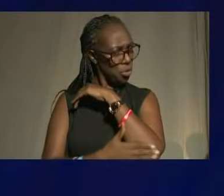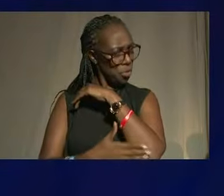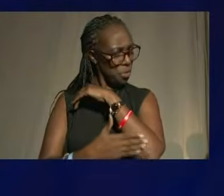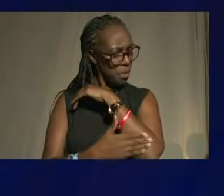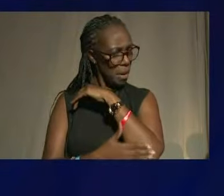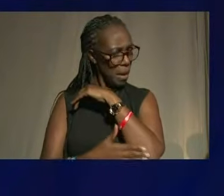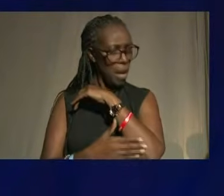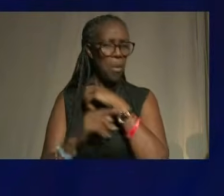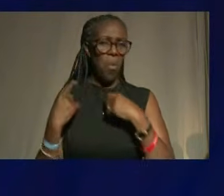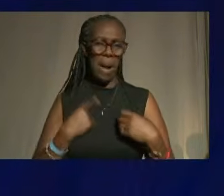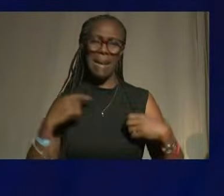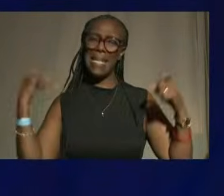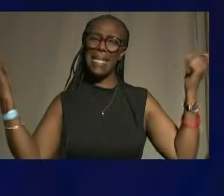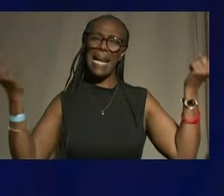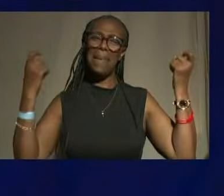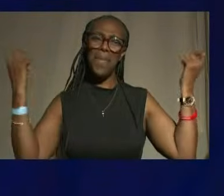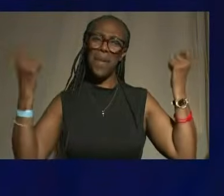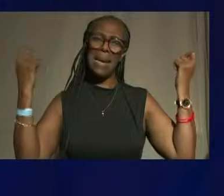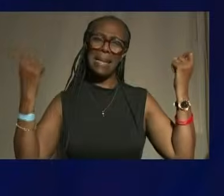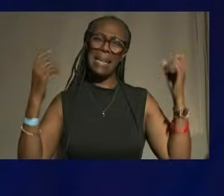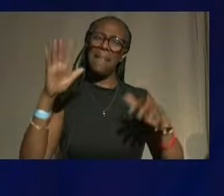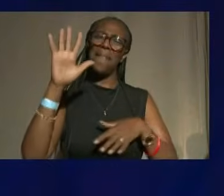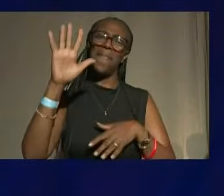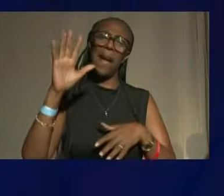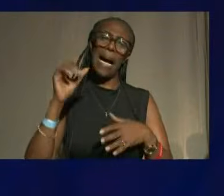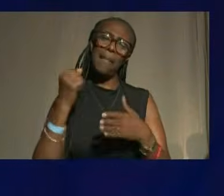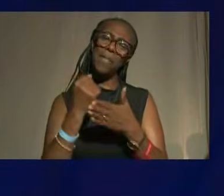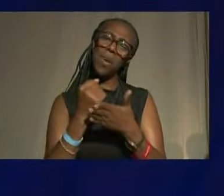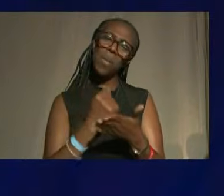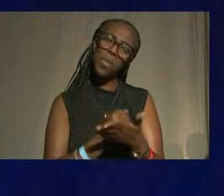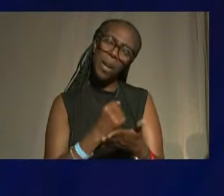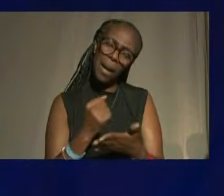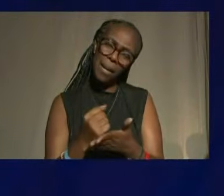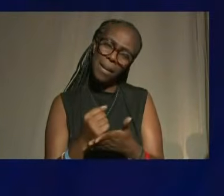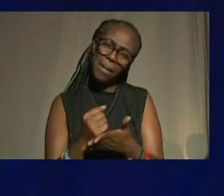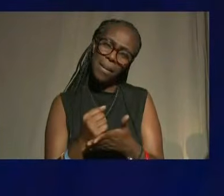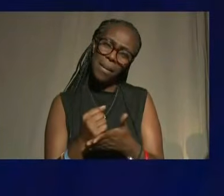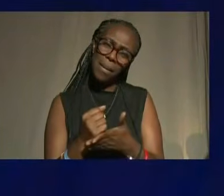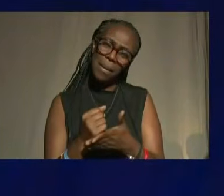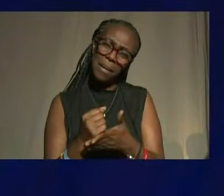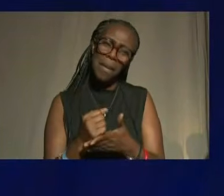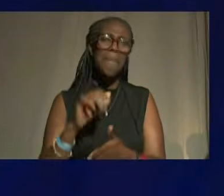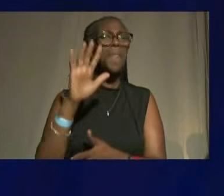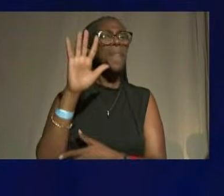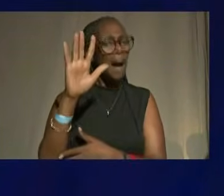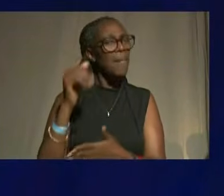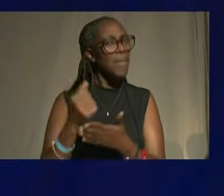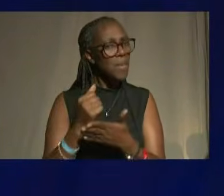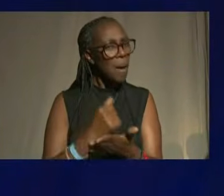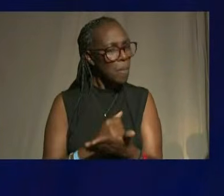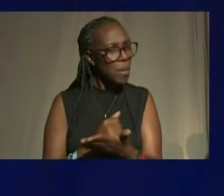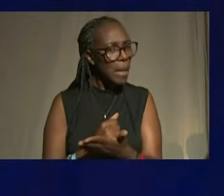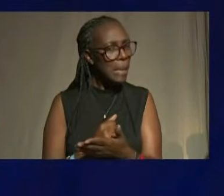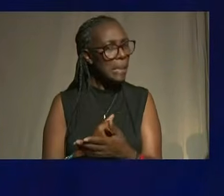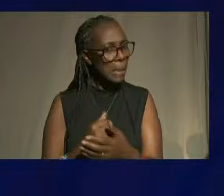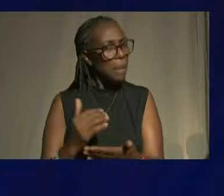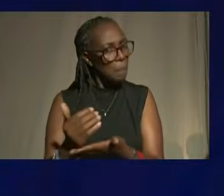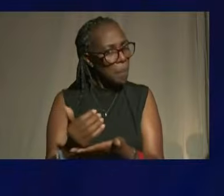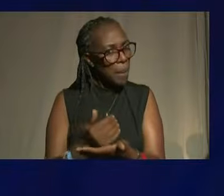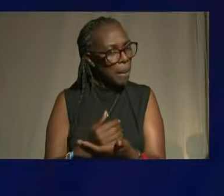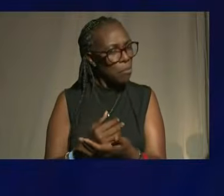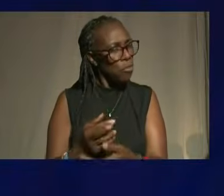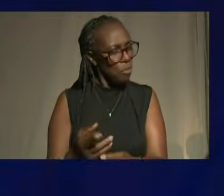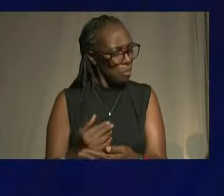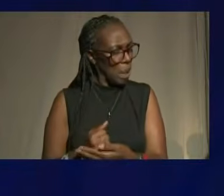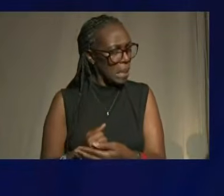attained by 19% of our children. That's 1 in every 5. Is your child one of the 5 that is attained in 5 subjects? And if your child is not, what is happening